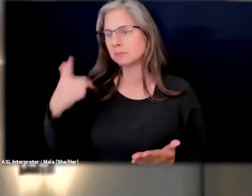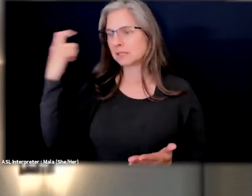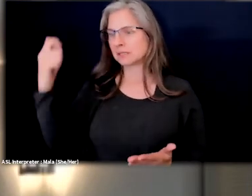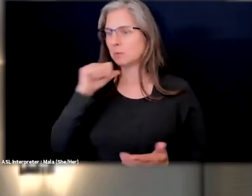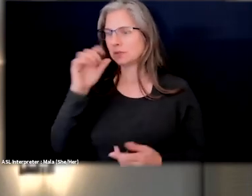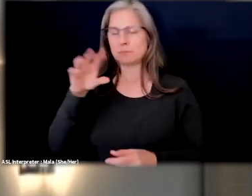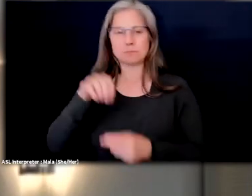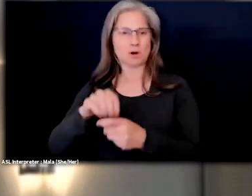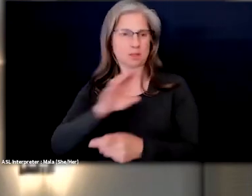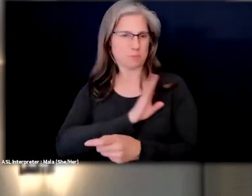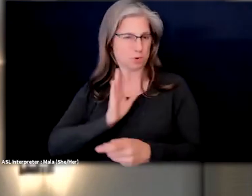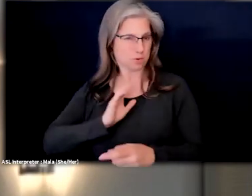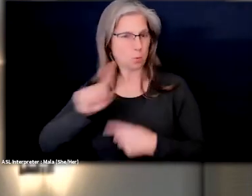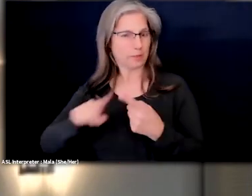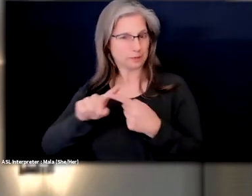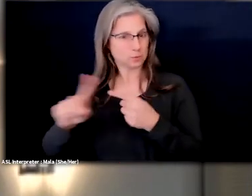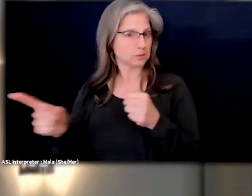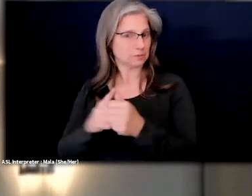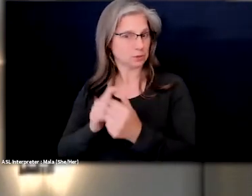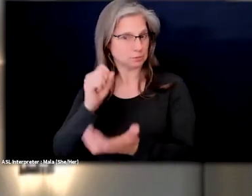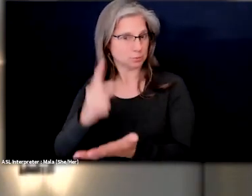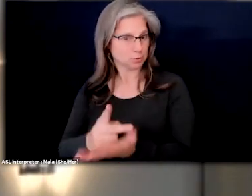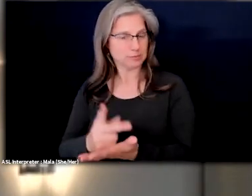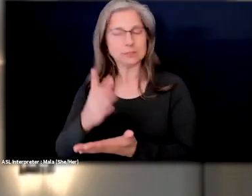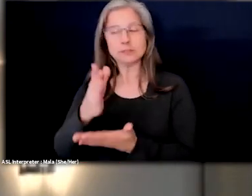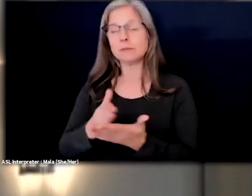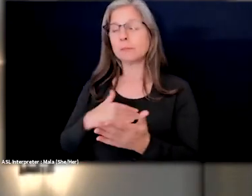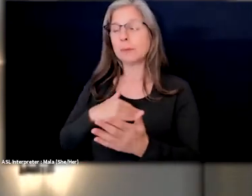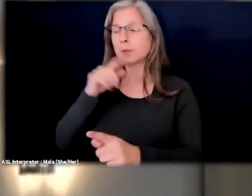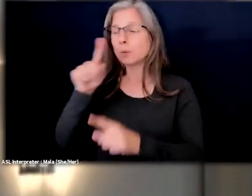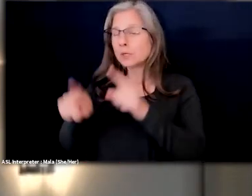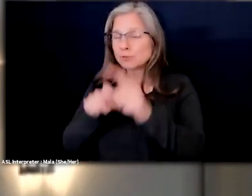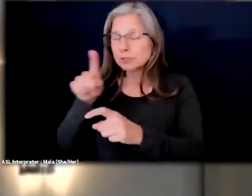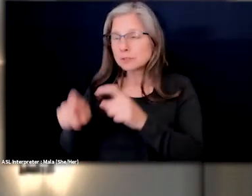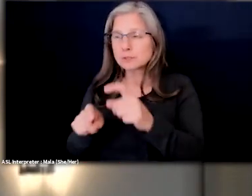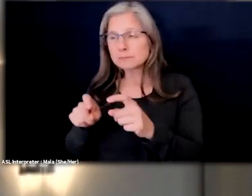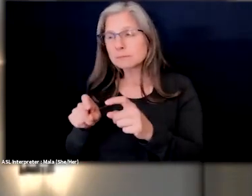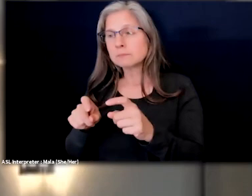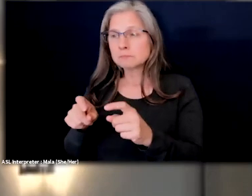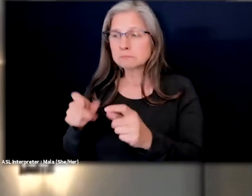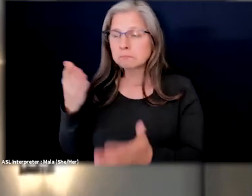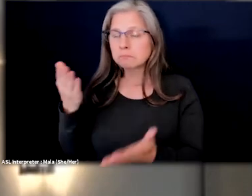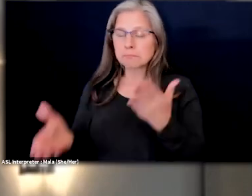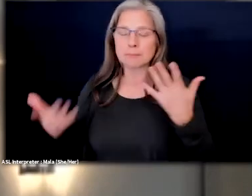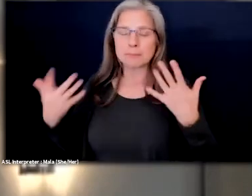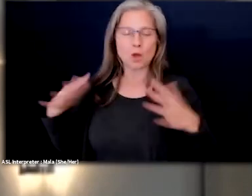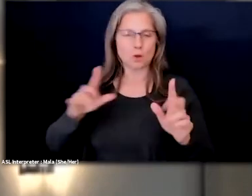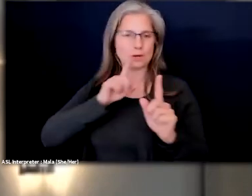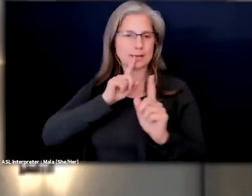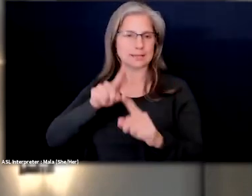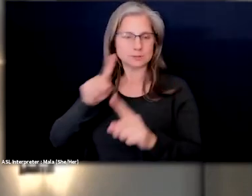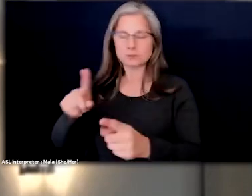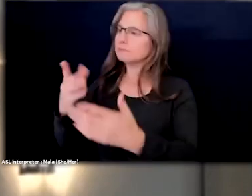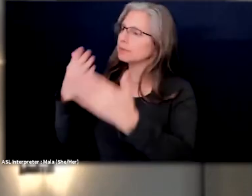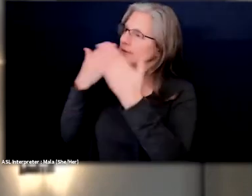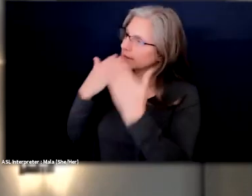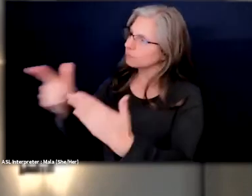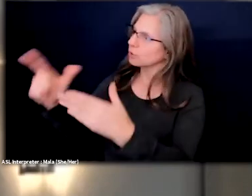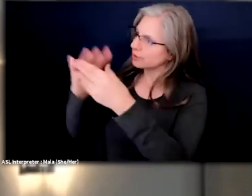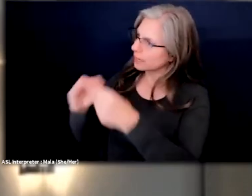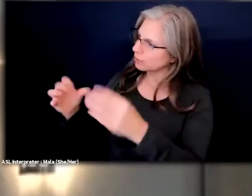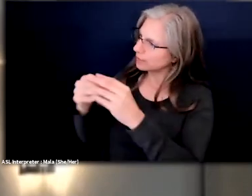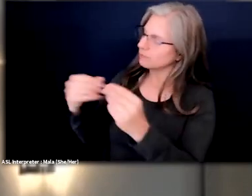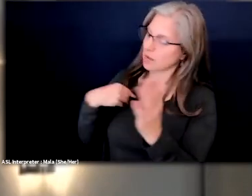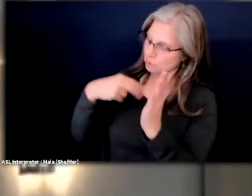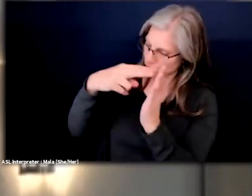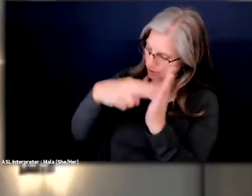board when this was approved. So some of my questions are probably already have been answered. And thank you for your narrative. I read it,